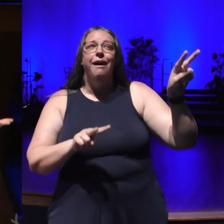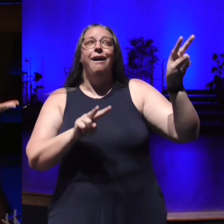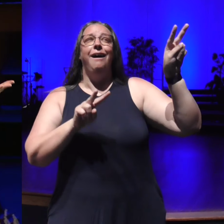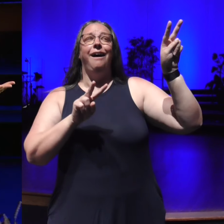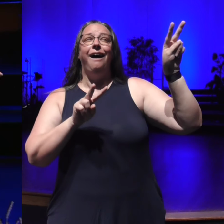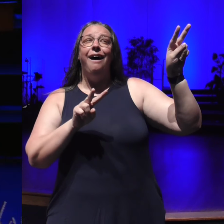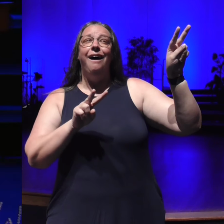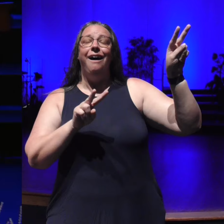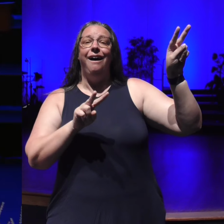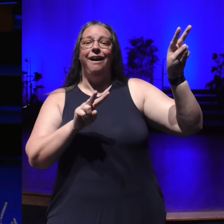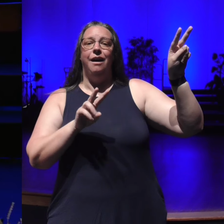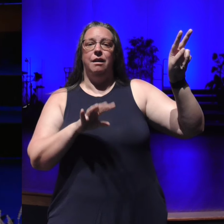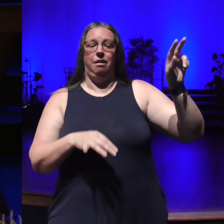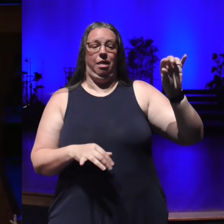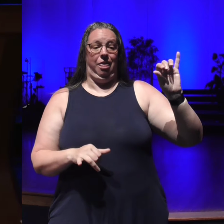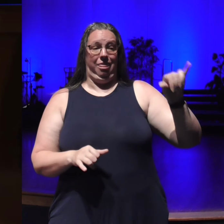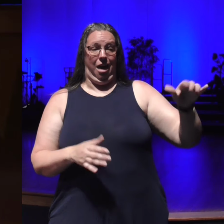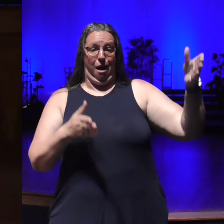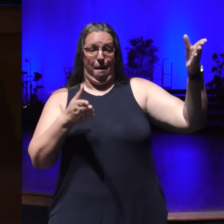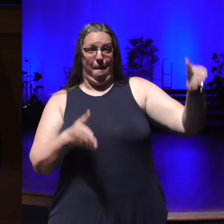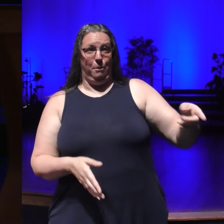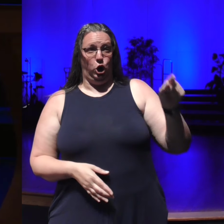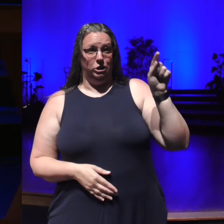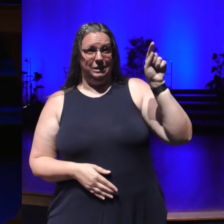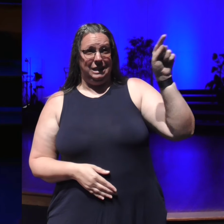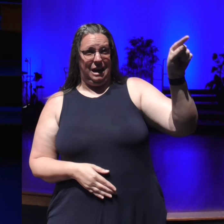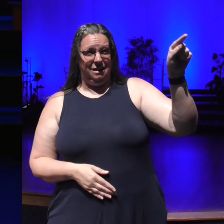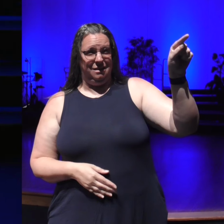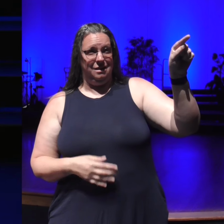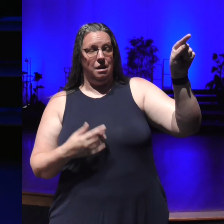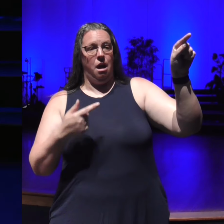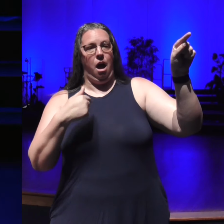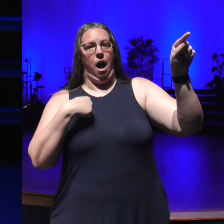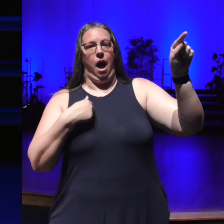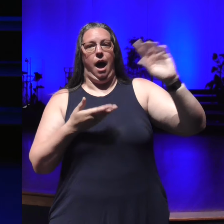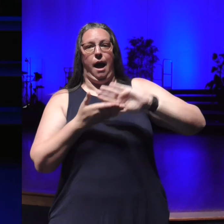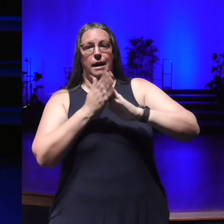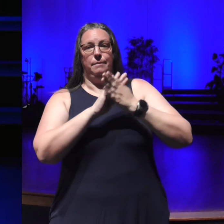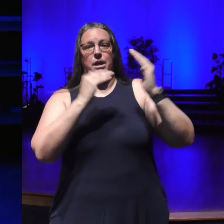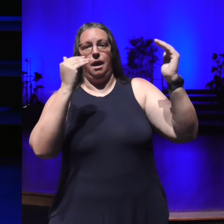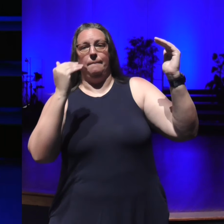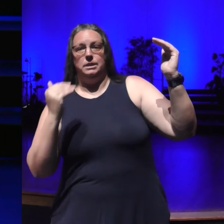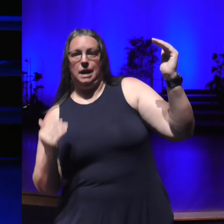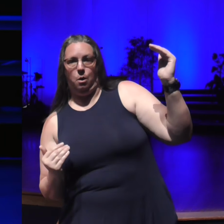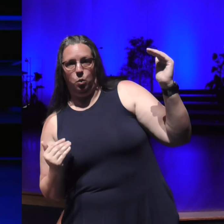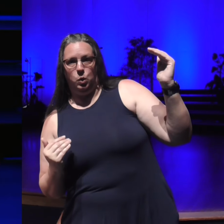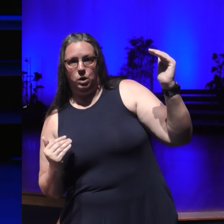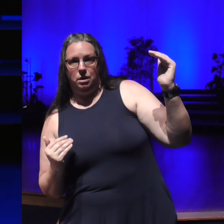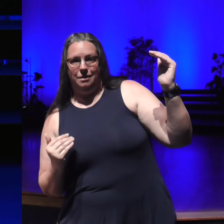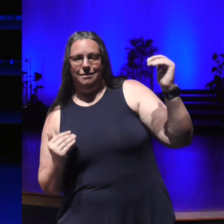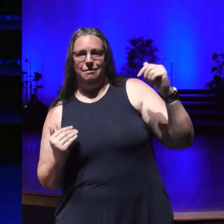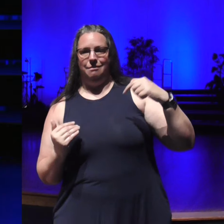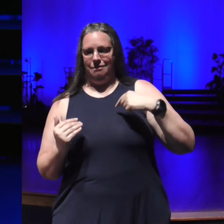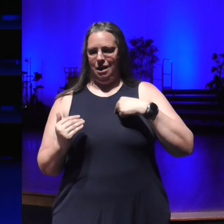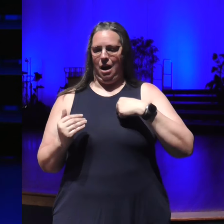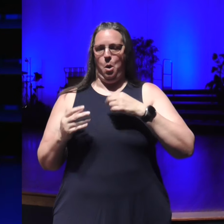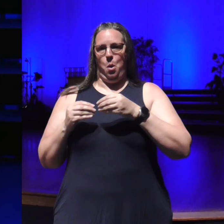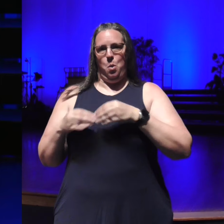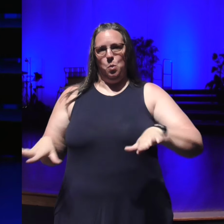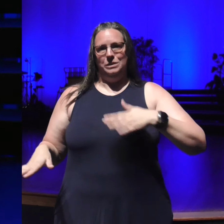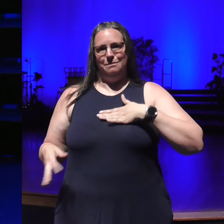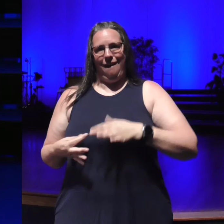In lifting someone else up, you unconsciously push yourself down and lose touch with your